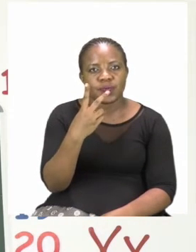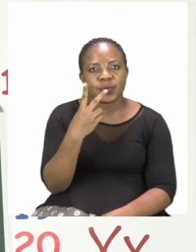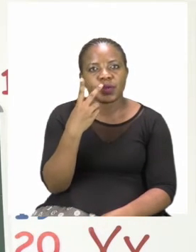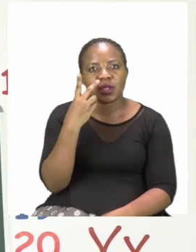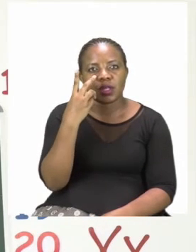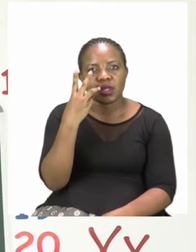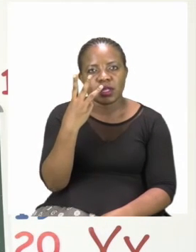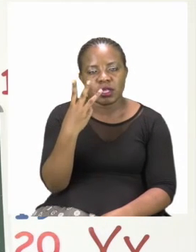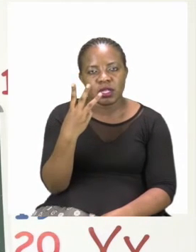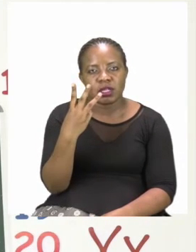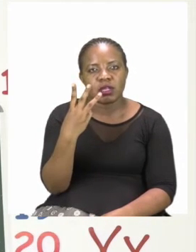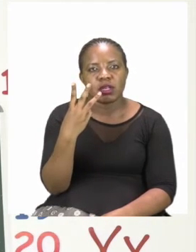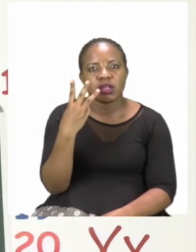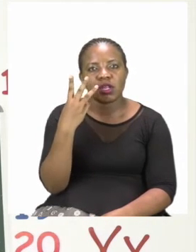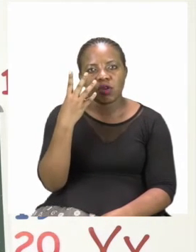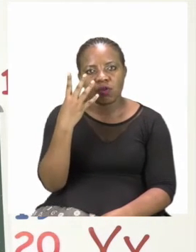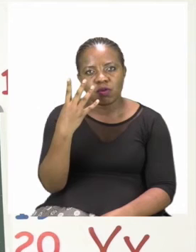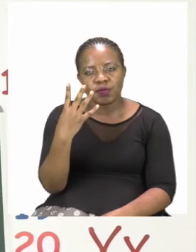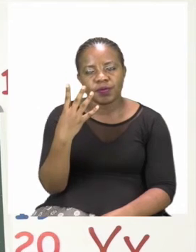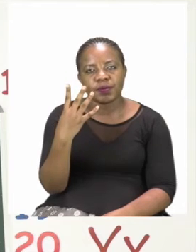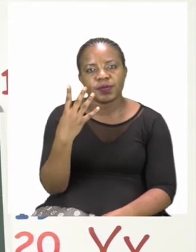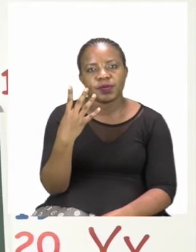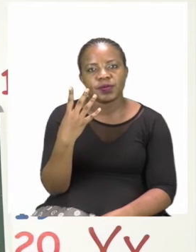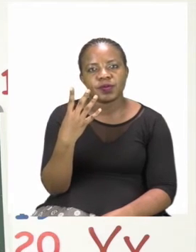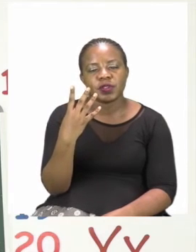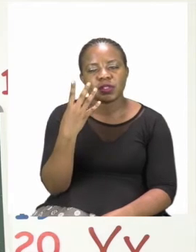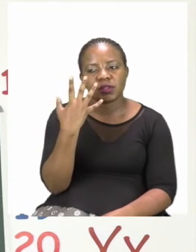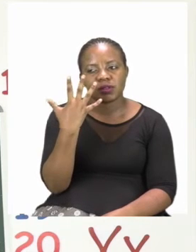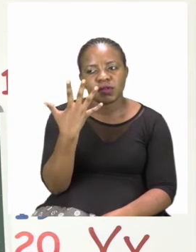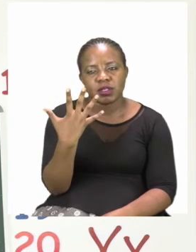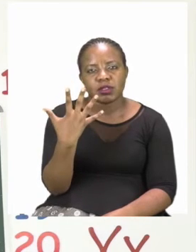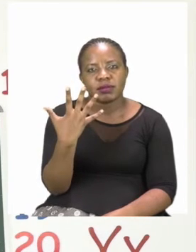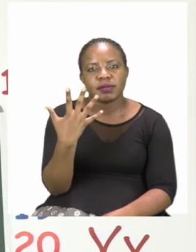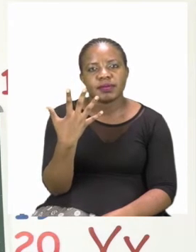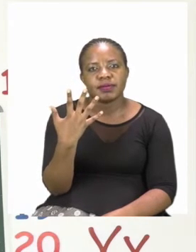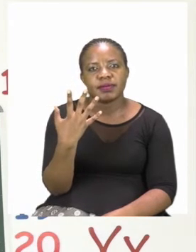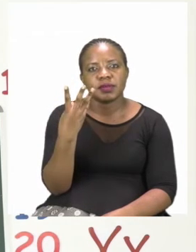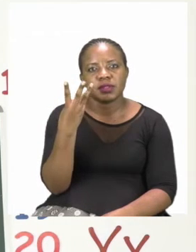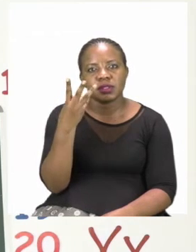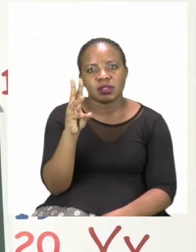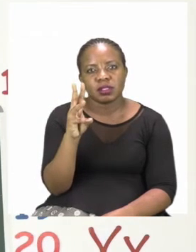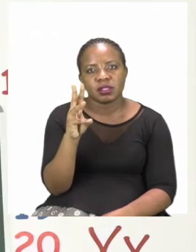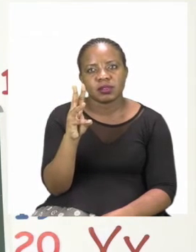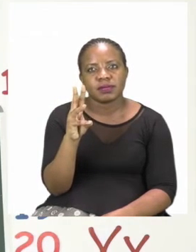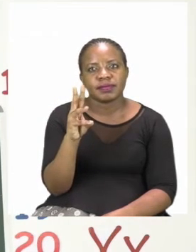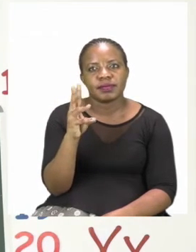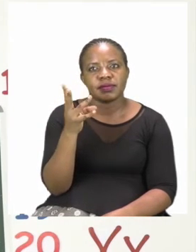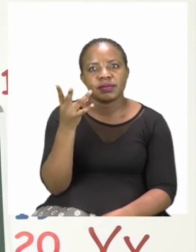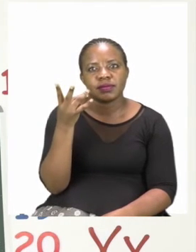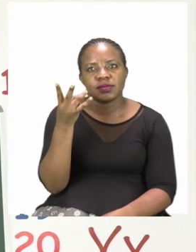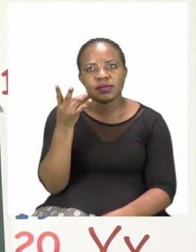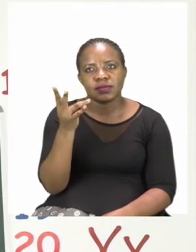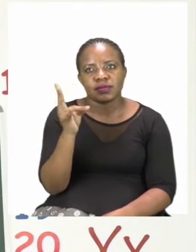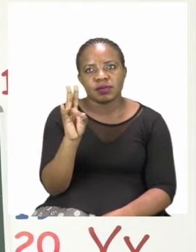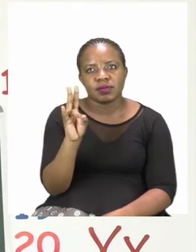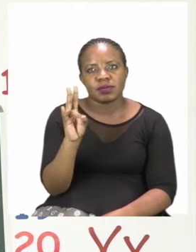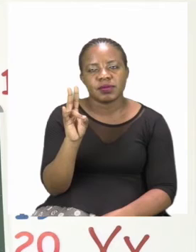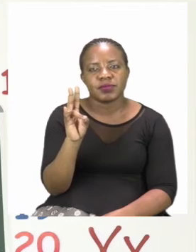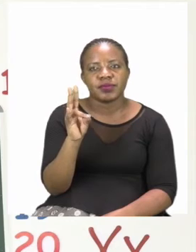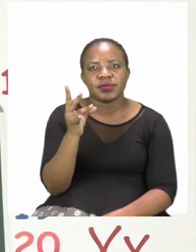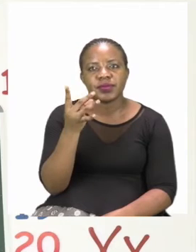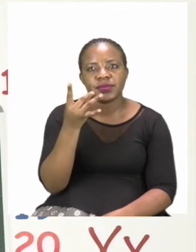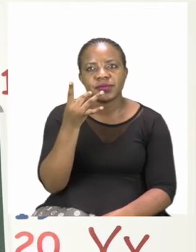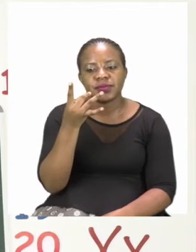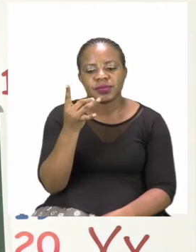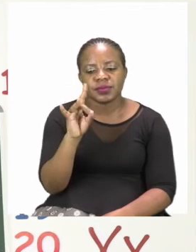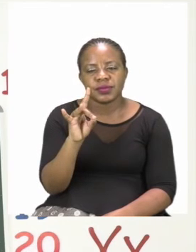3, 4, 5, 6, 7,